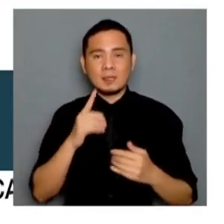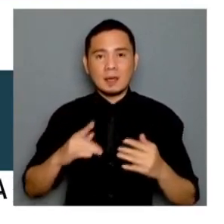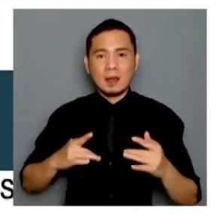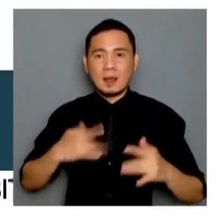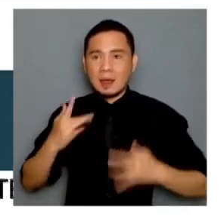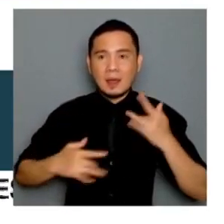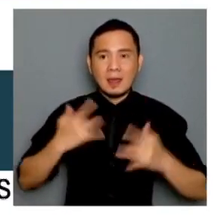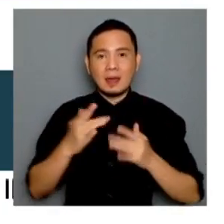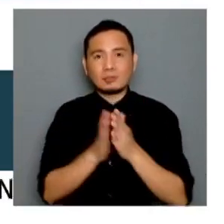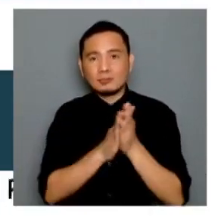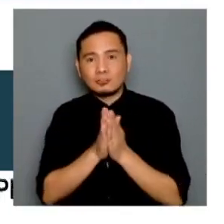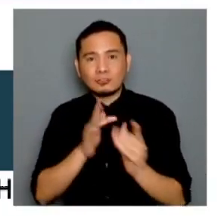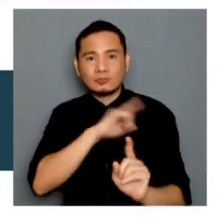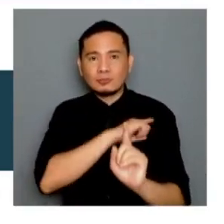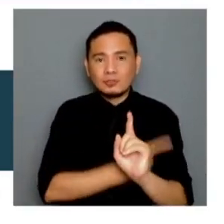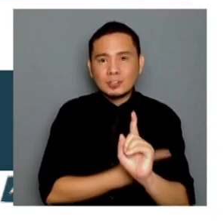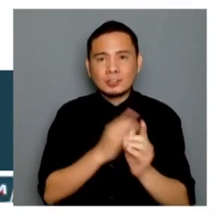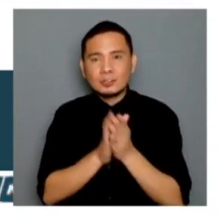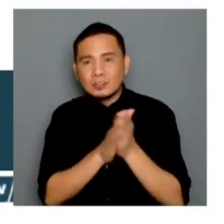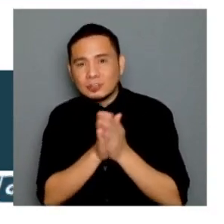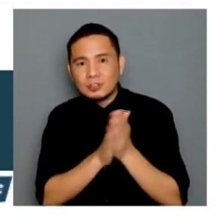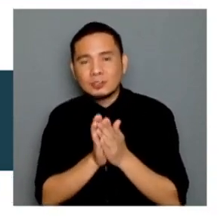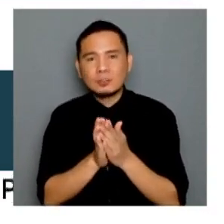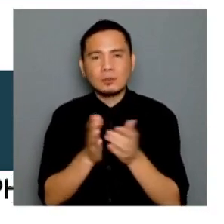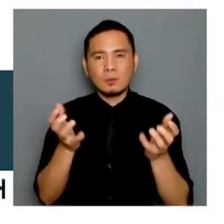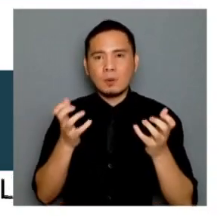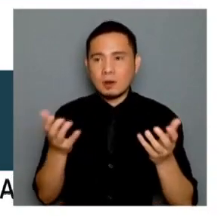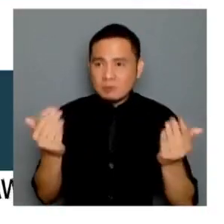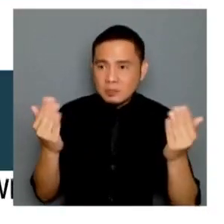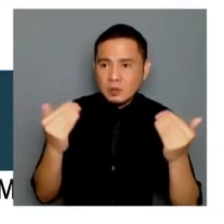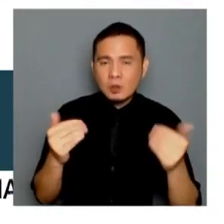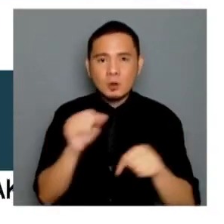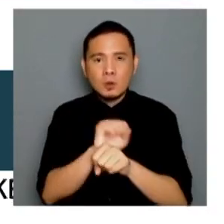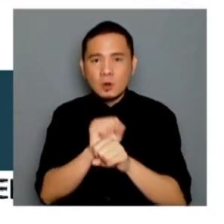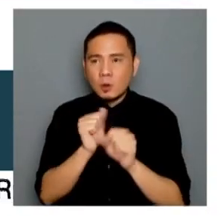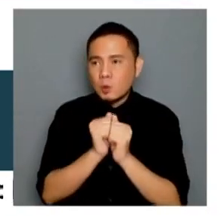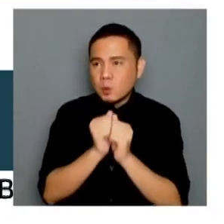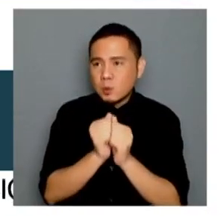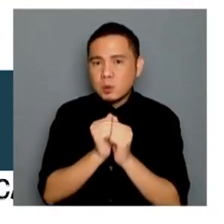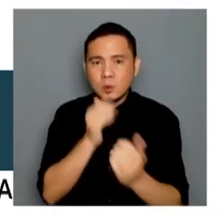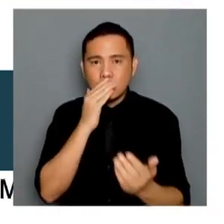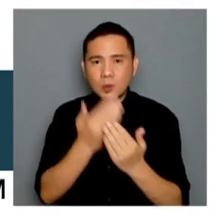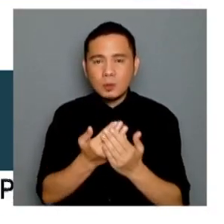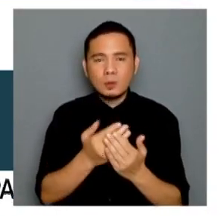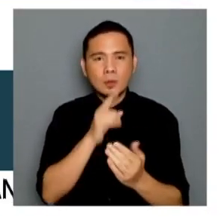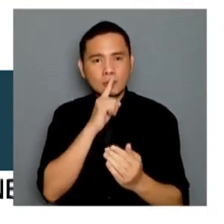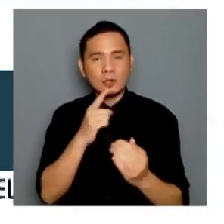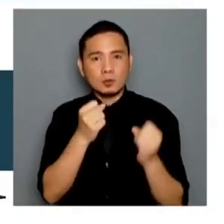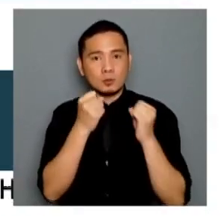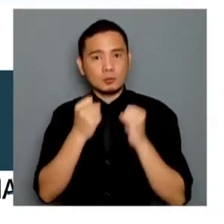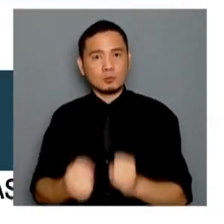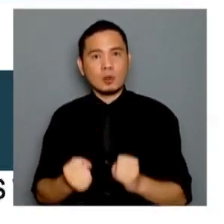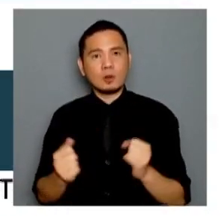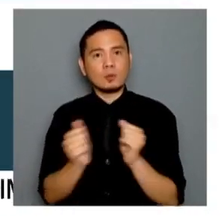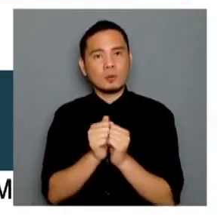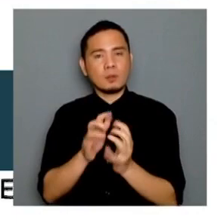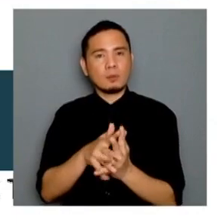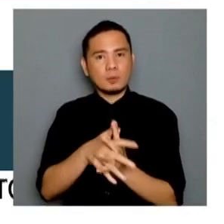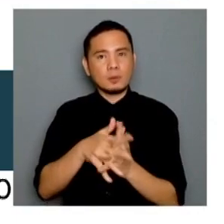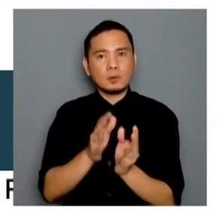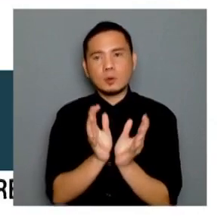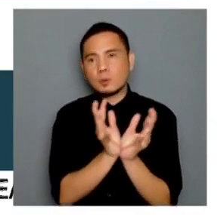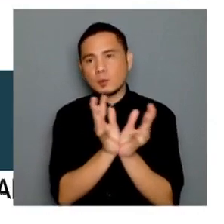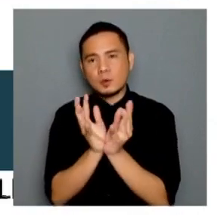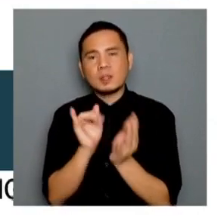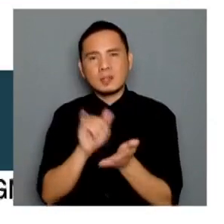the motivation to be able to work very well. I'm strong on the ground. I believe that is my strength as mayor of